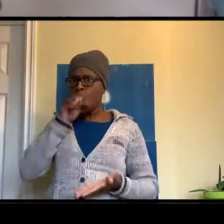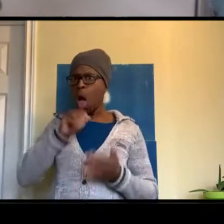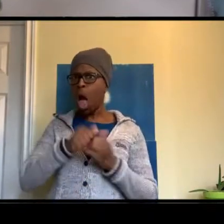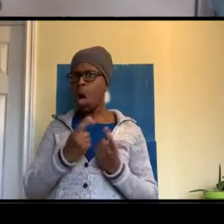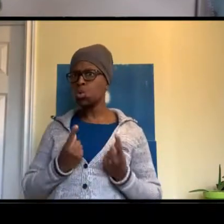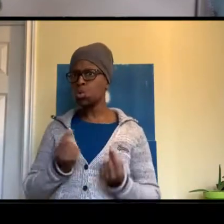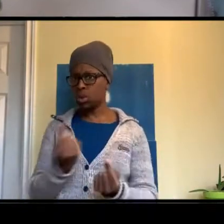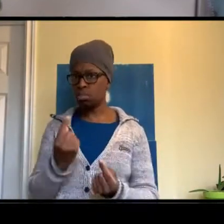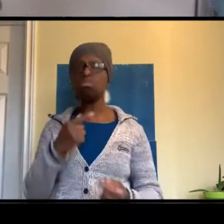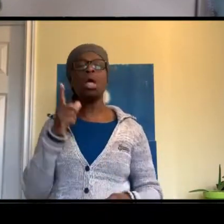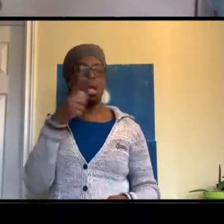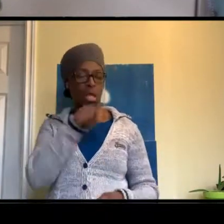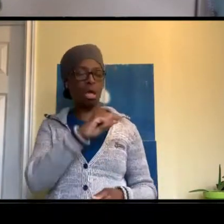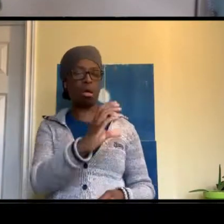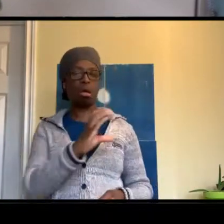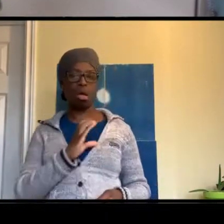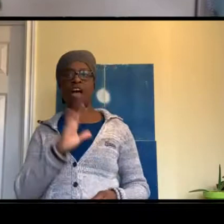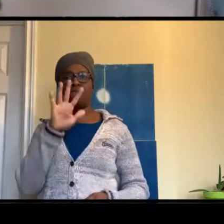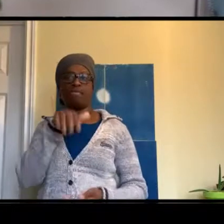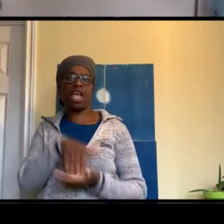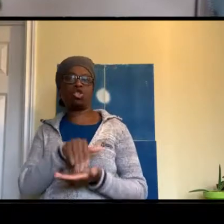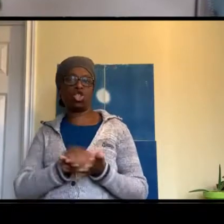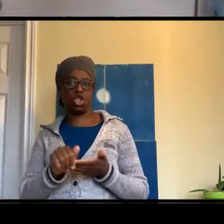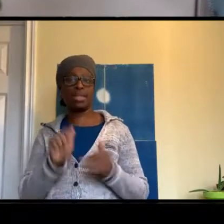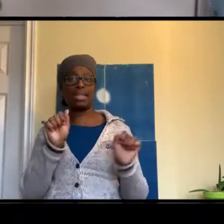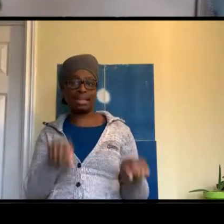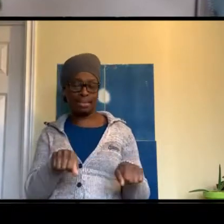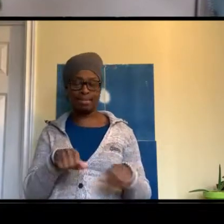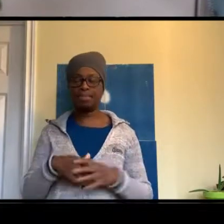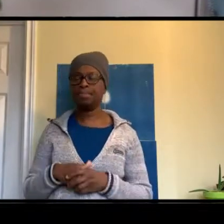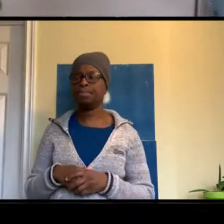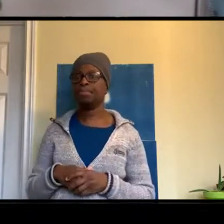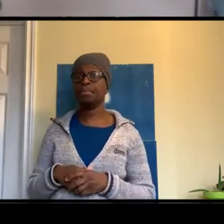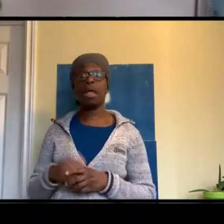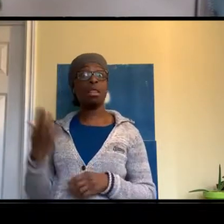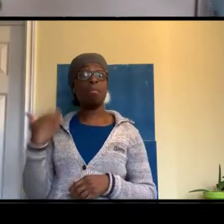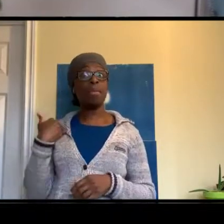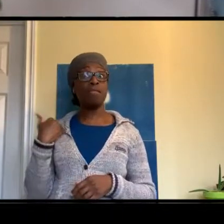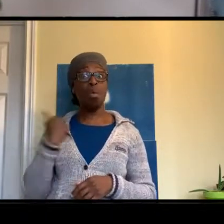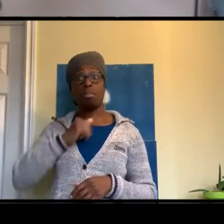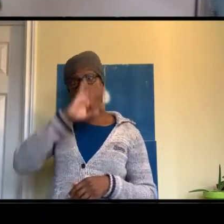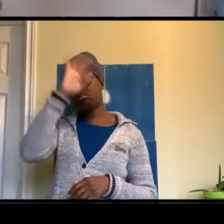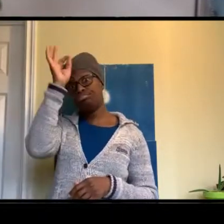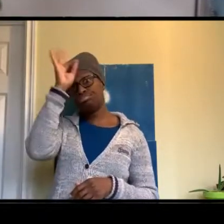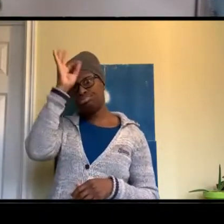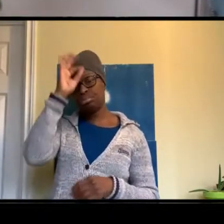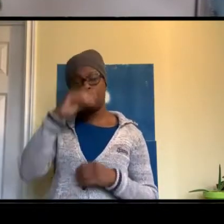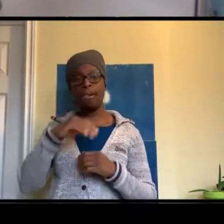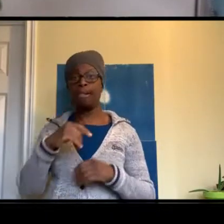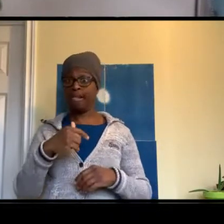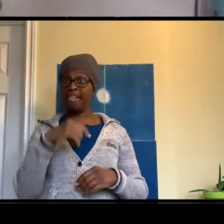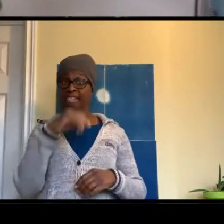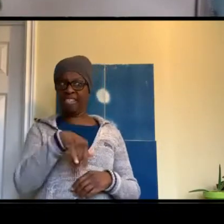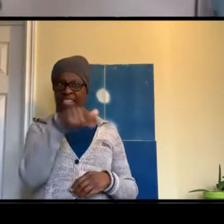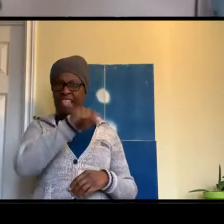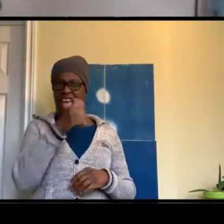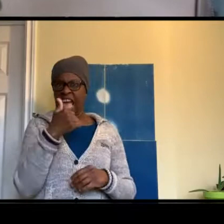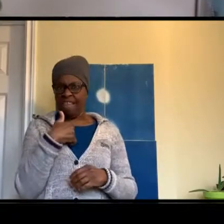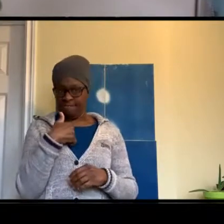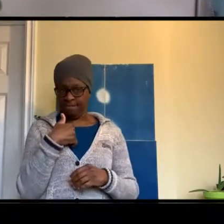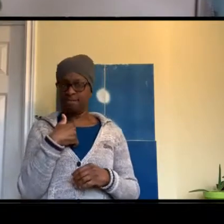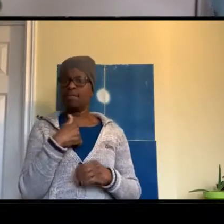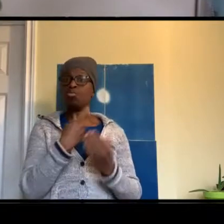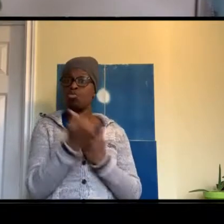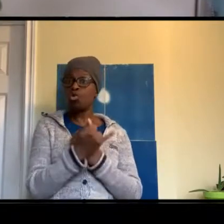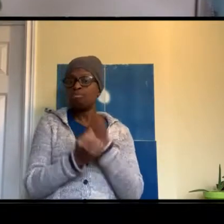that I would not have assumed, because the word individual typically tends to mean one person.